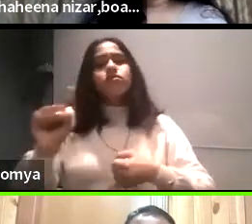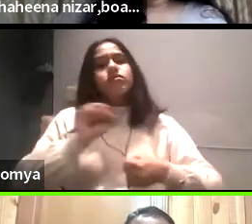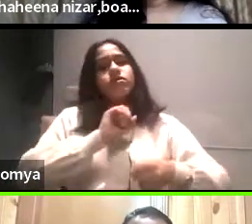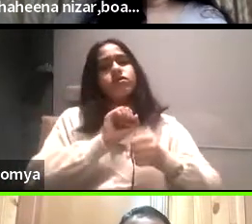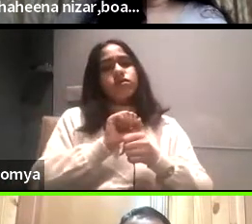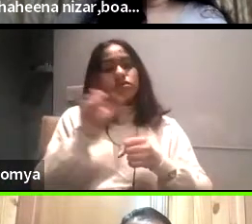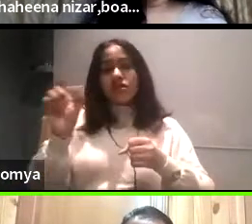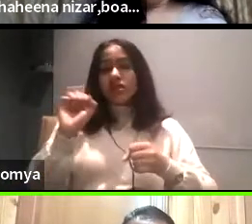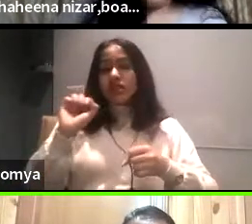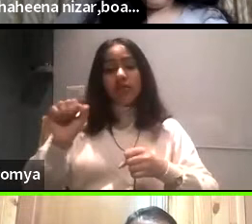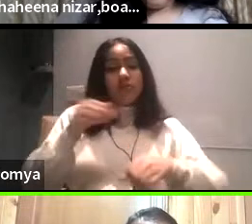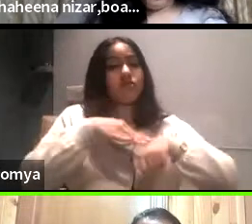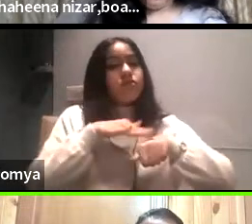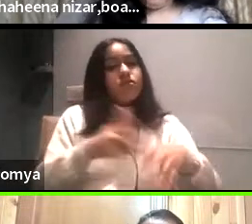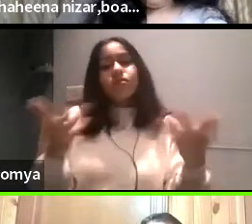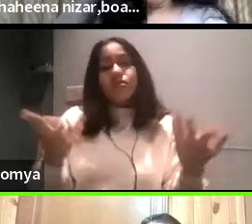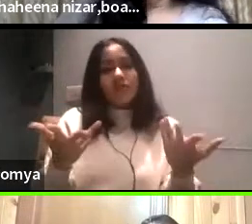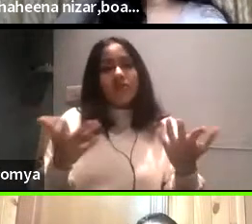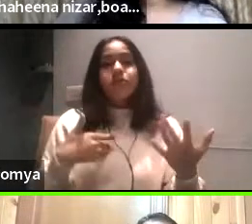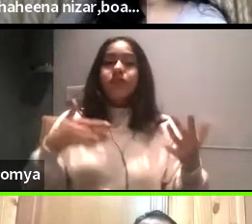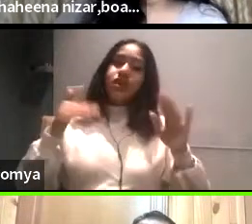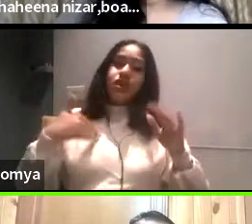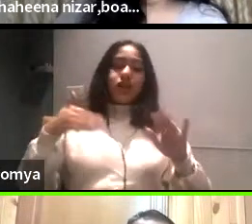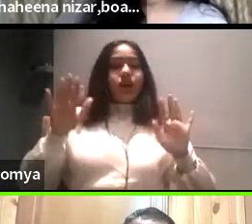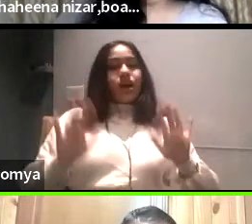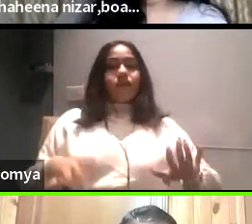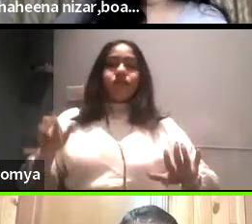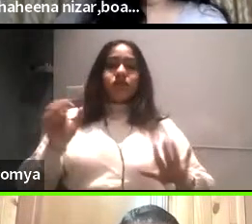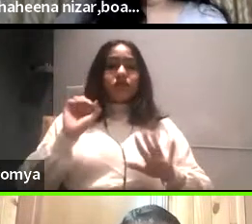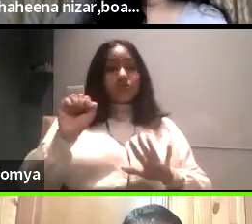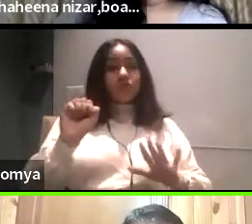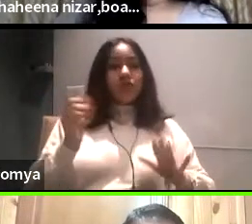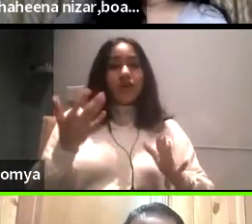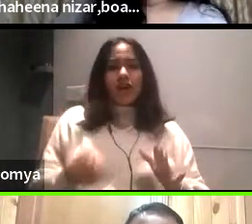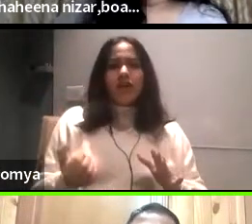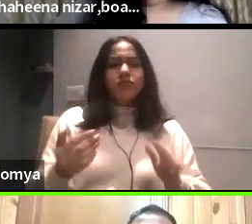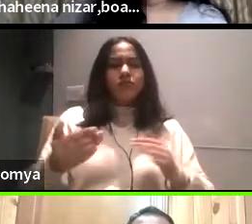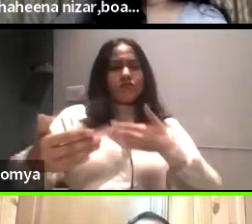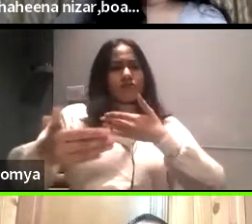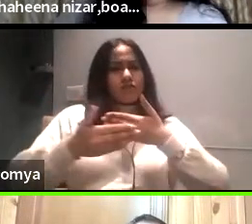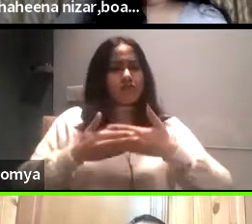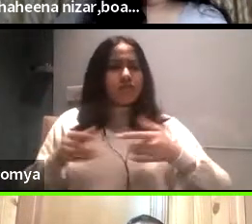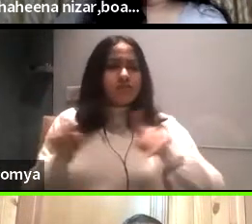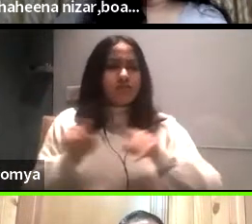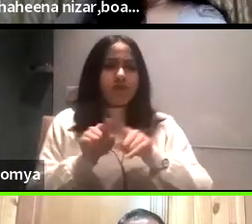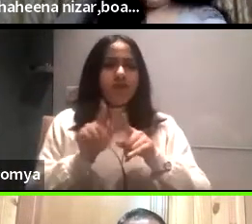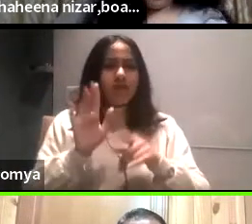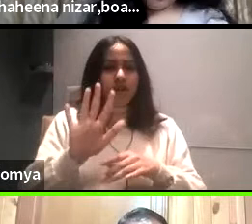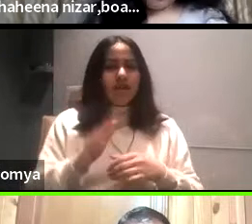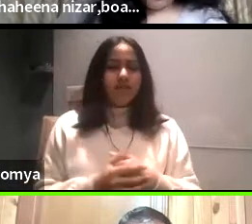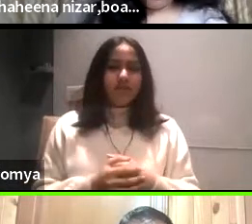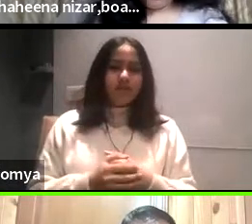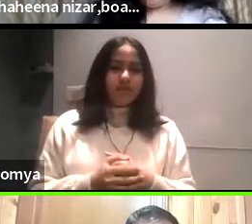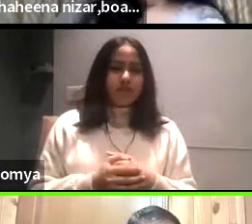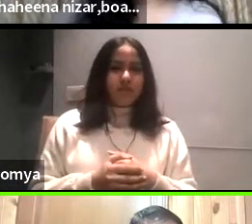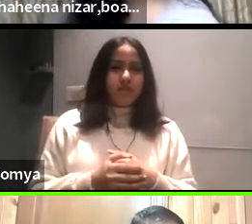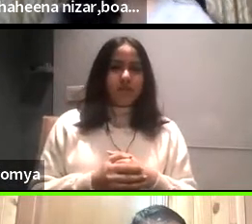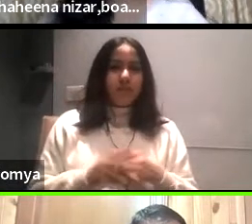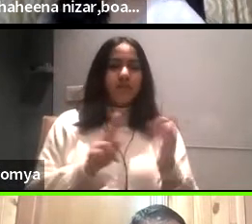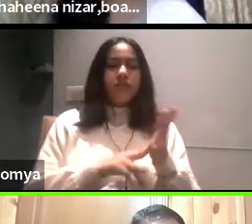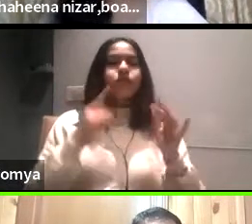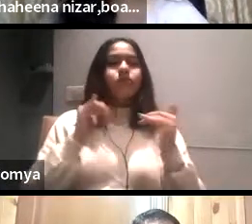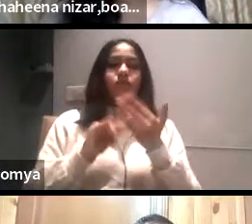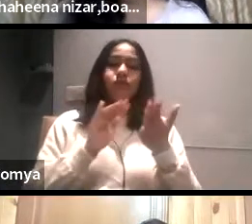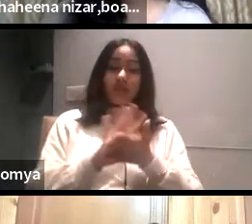experience? Because I'm sure you are seeing it from very close circles. Please, Nish.